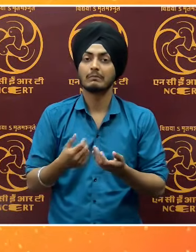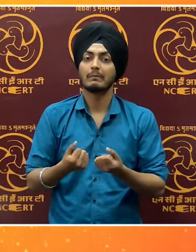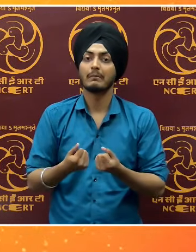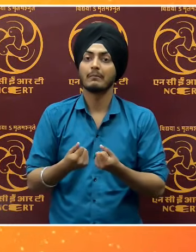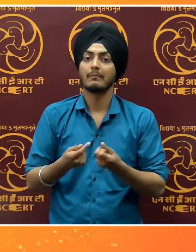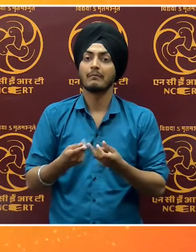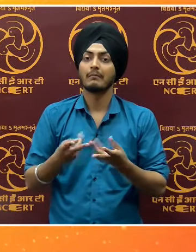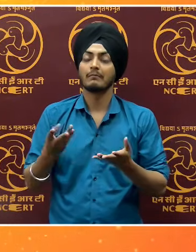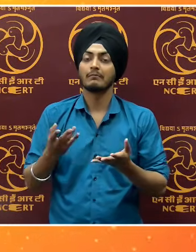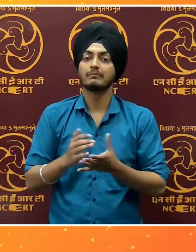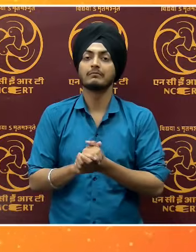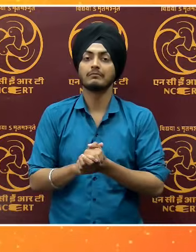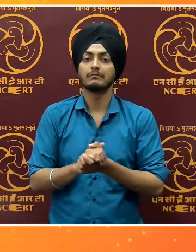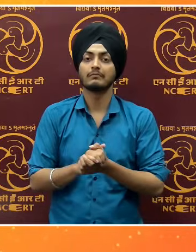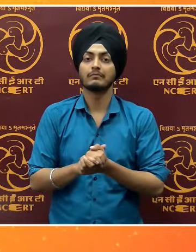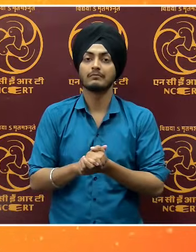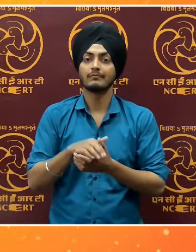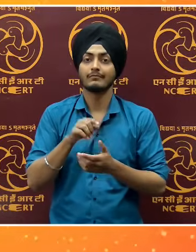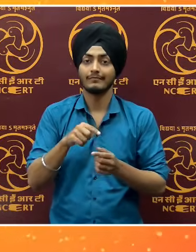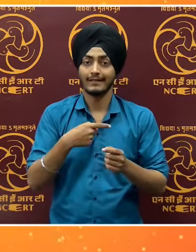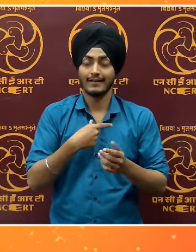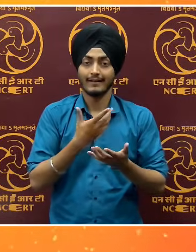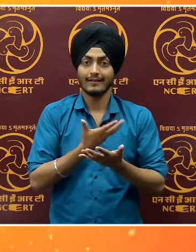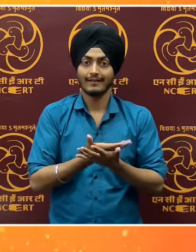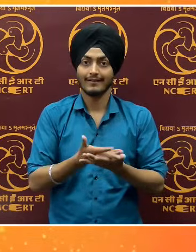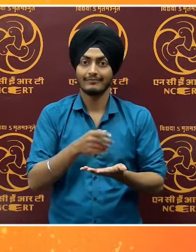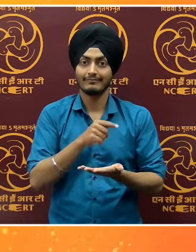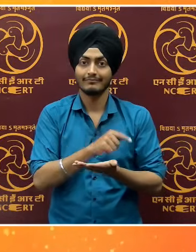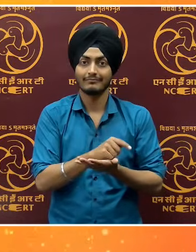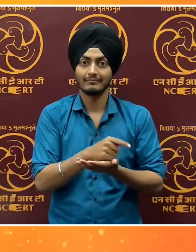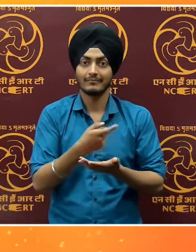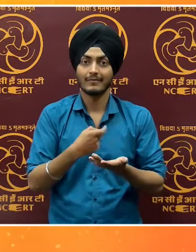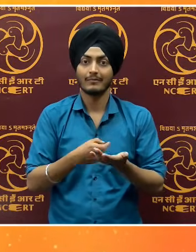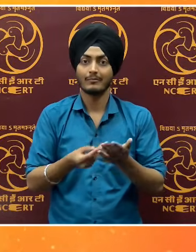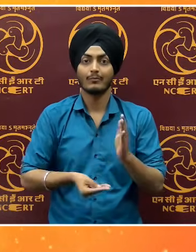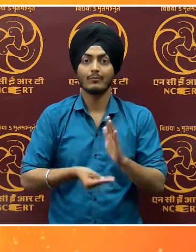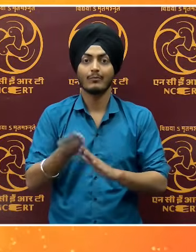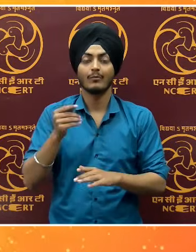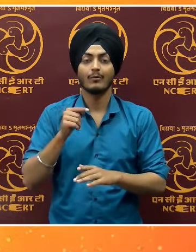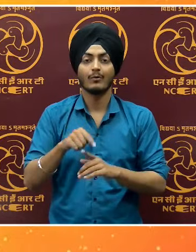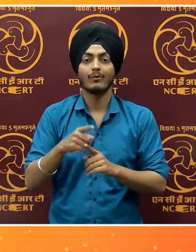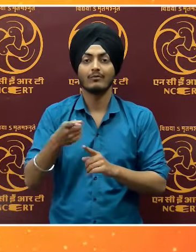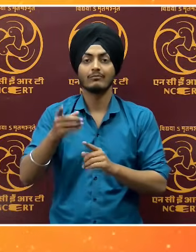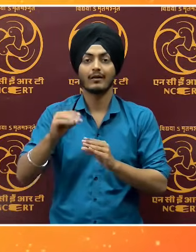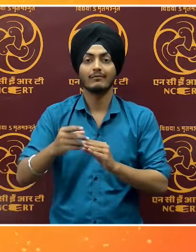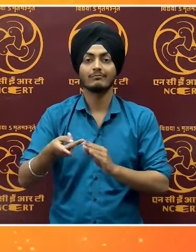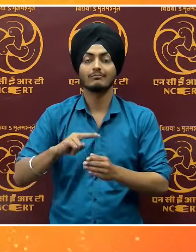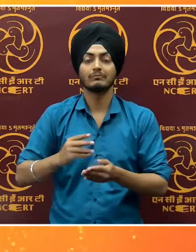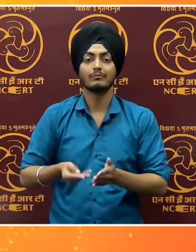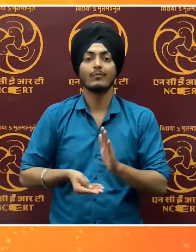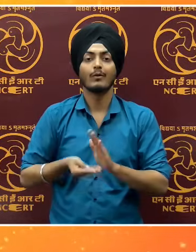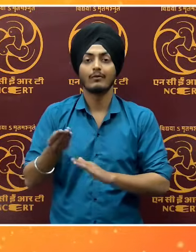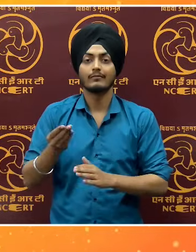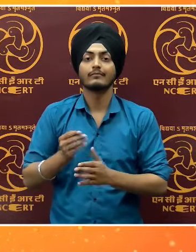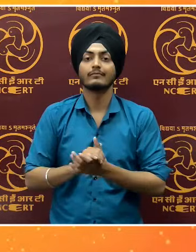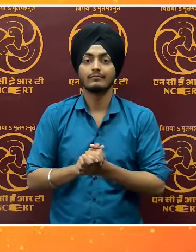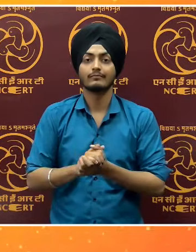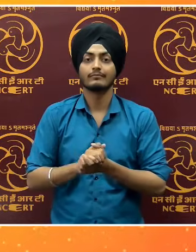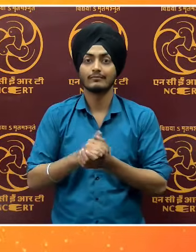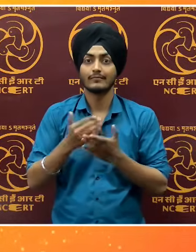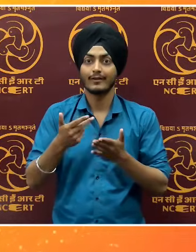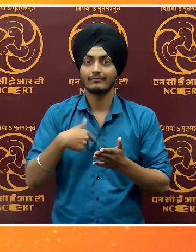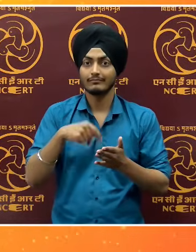slope. So A metal has more resistivity than B metal. So in such a way, the